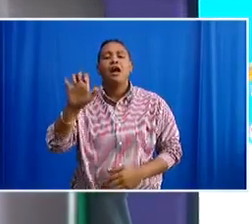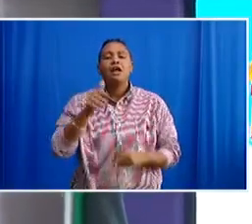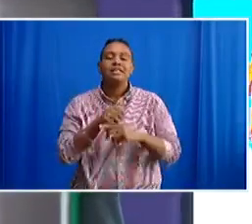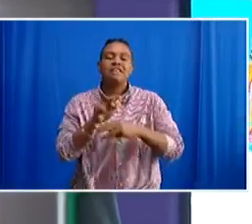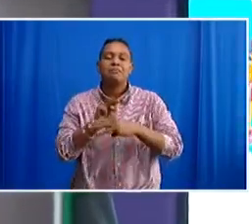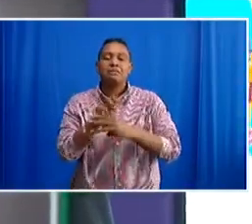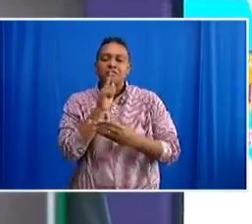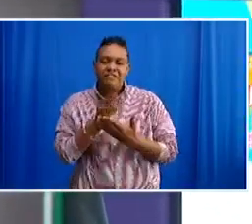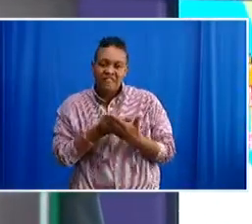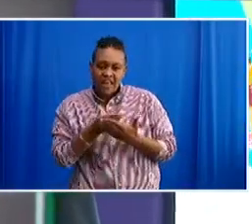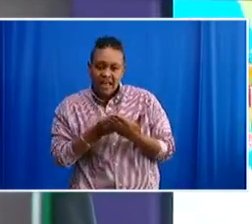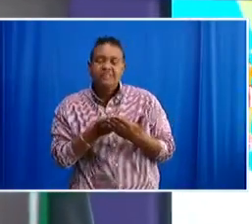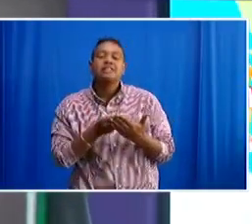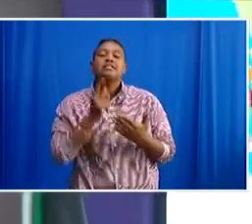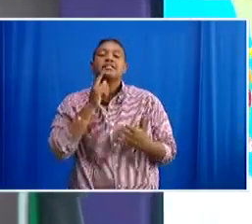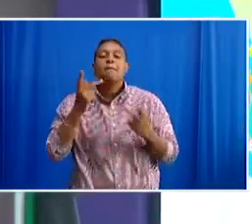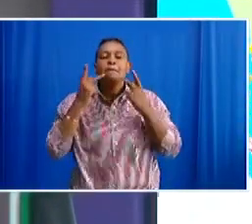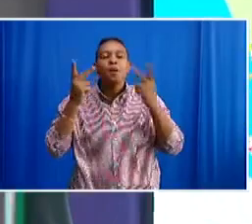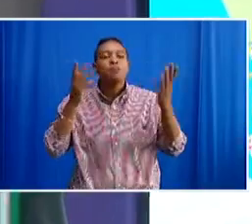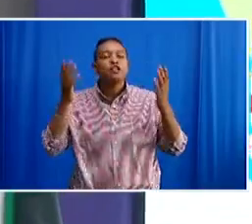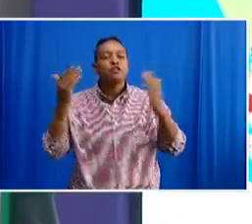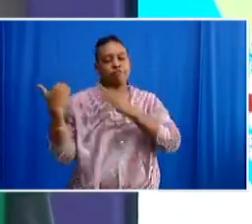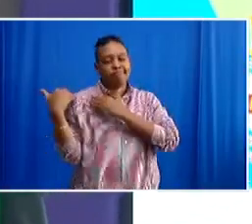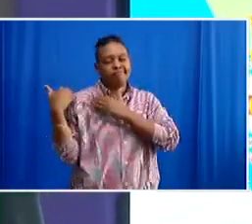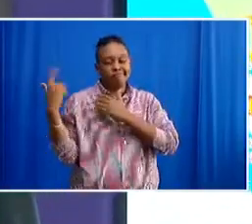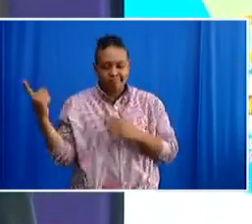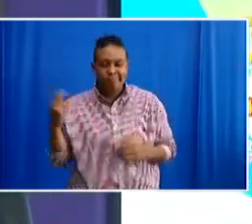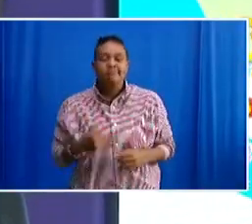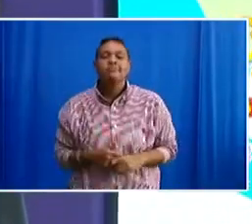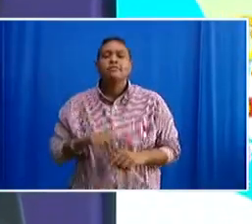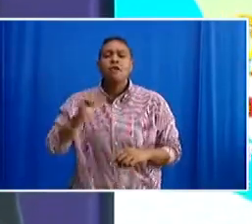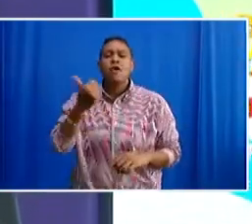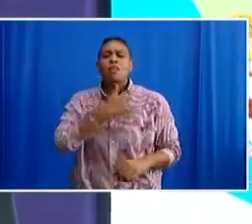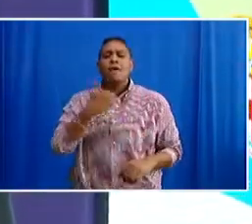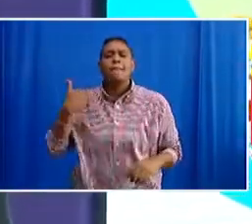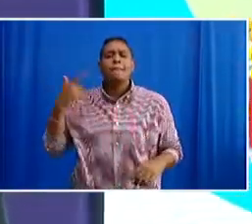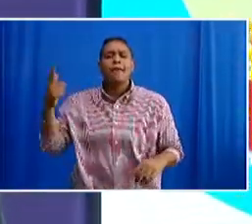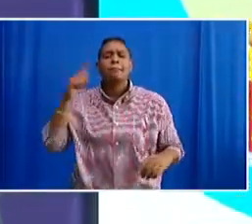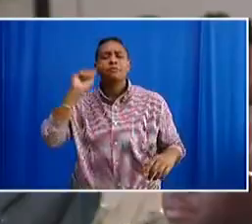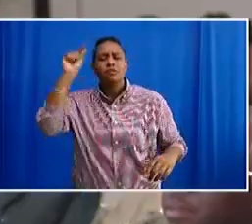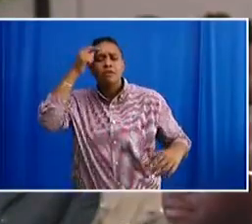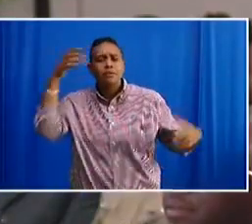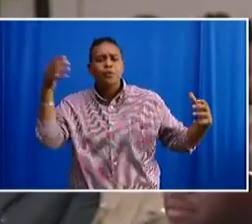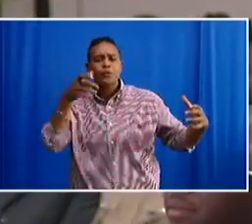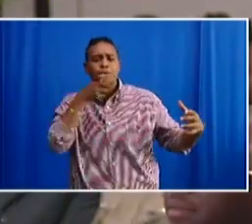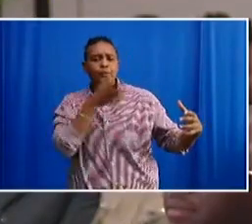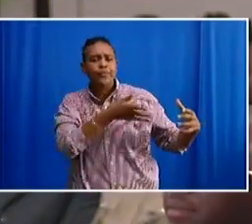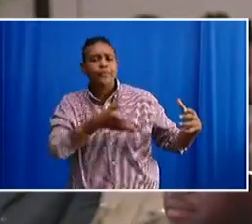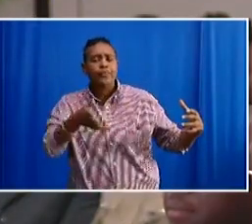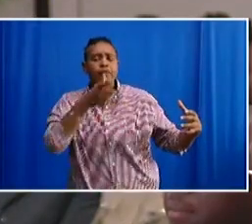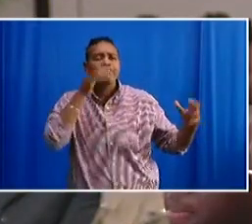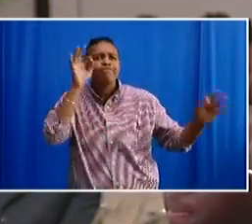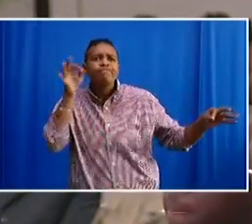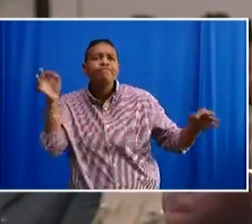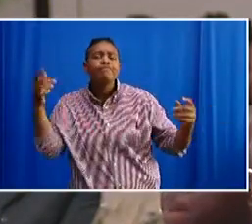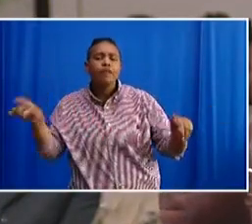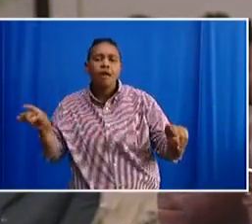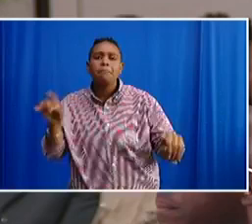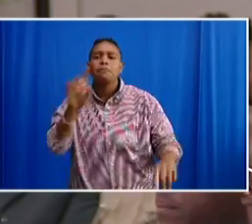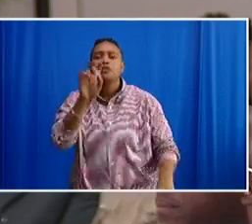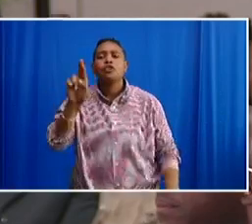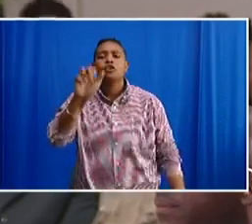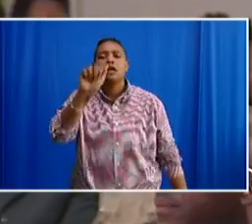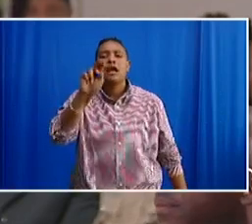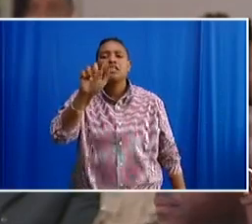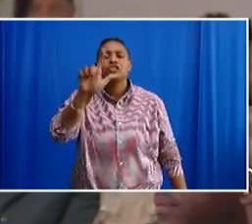of Finance and the Public Service, other members of the Cabinet, Dr. Angela Brown